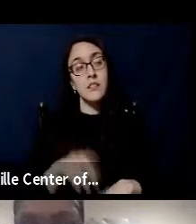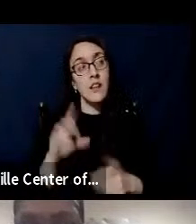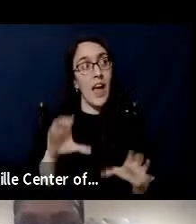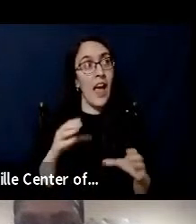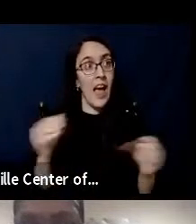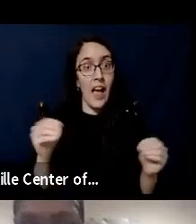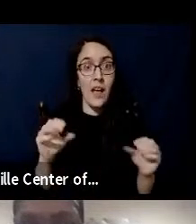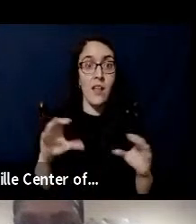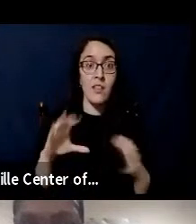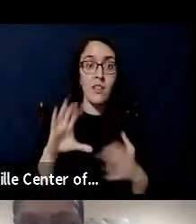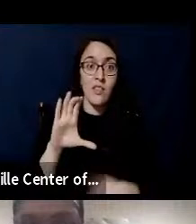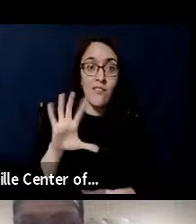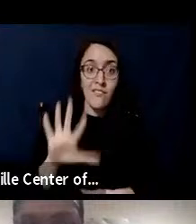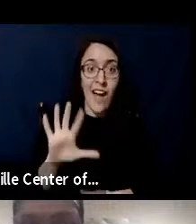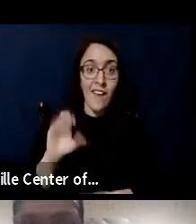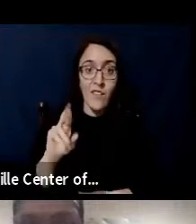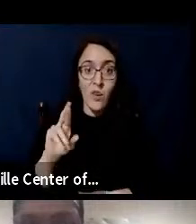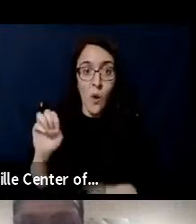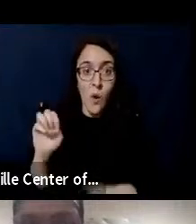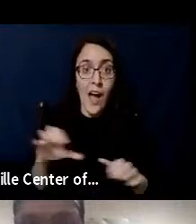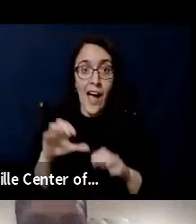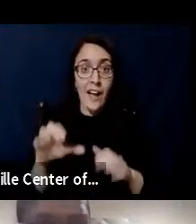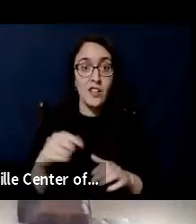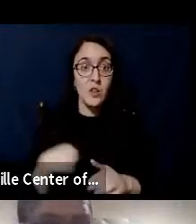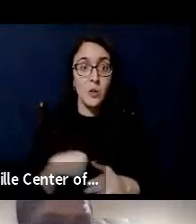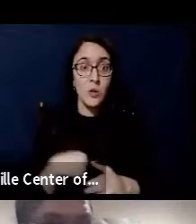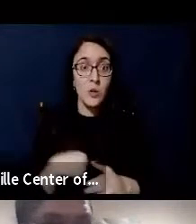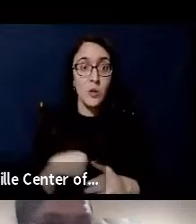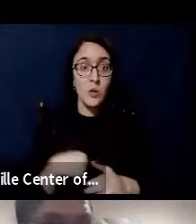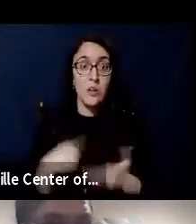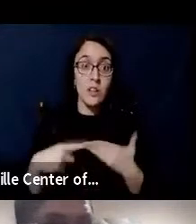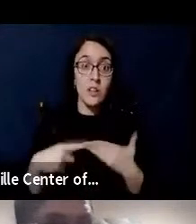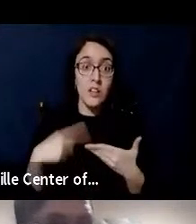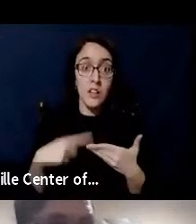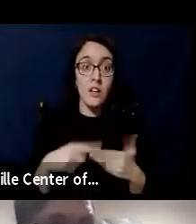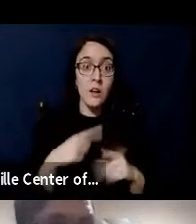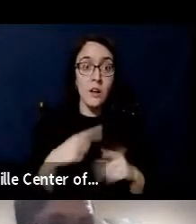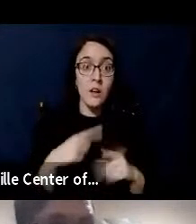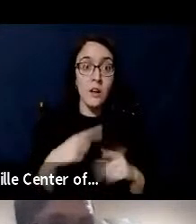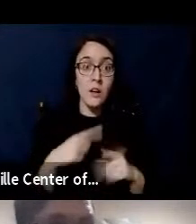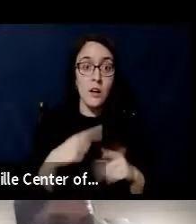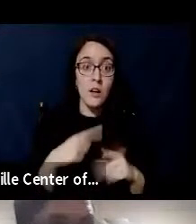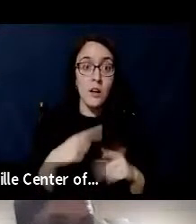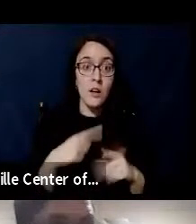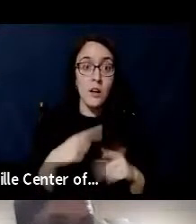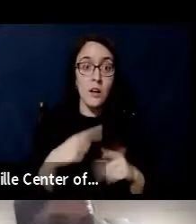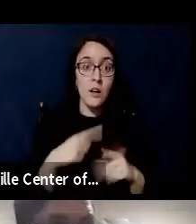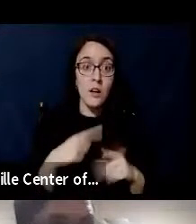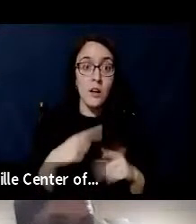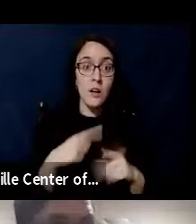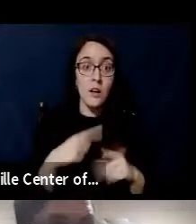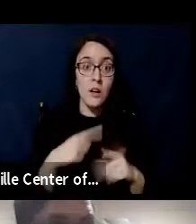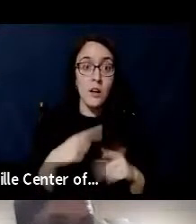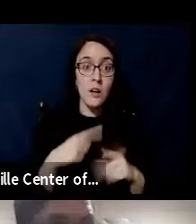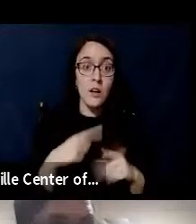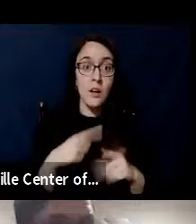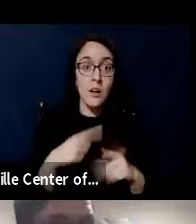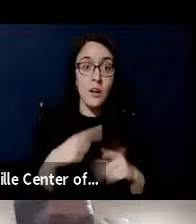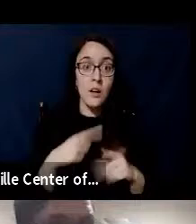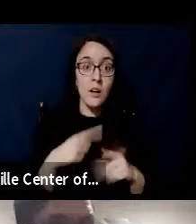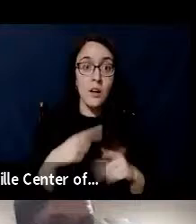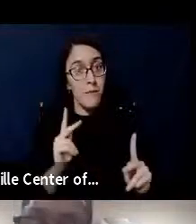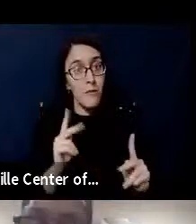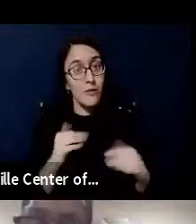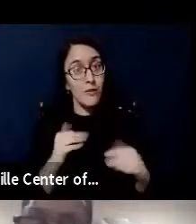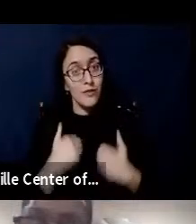and our cases keep going up. And so, I know people are tired and are tired